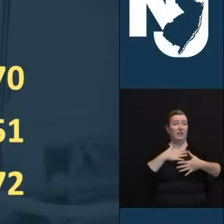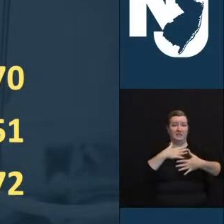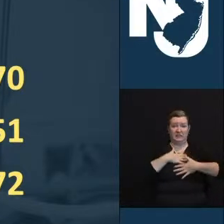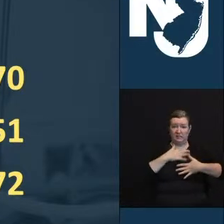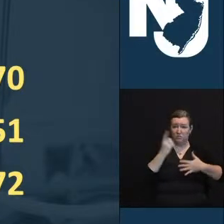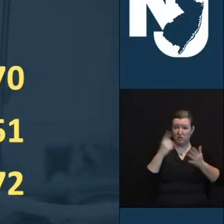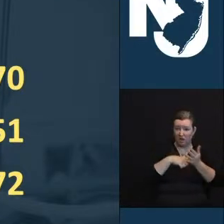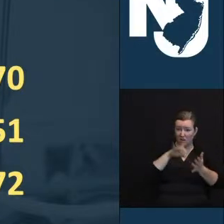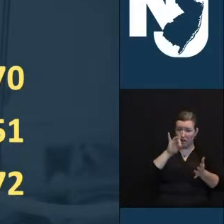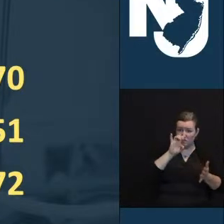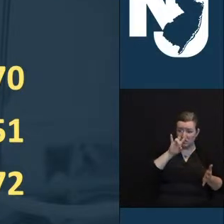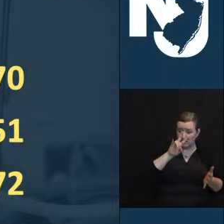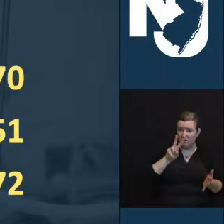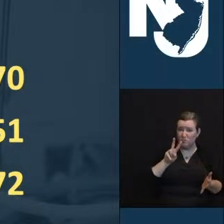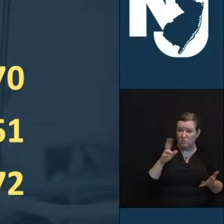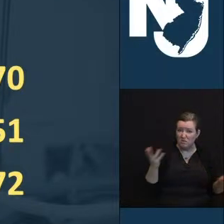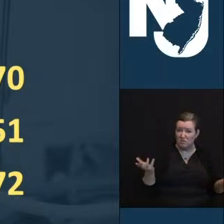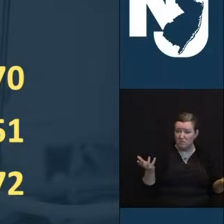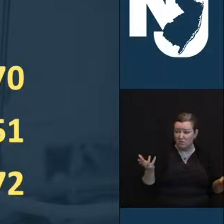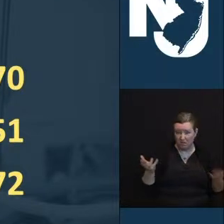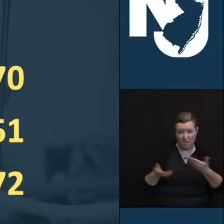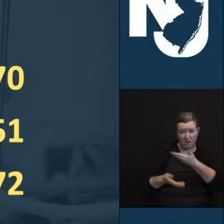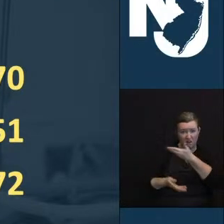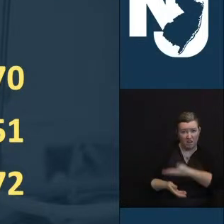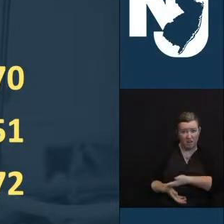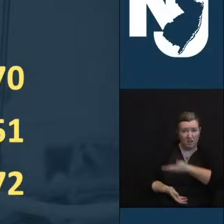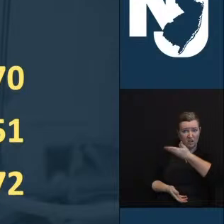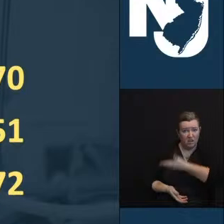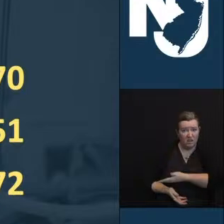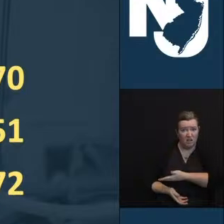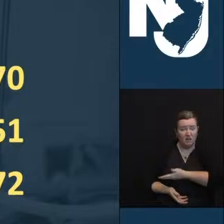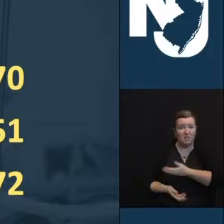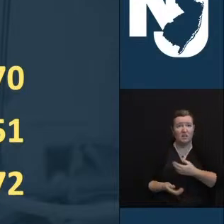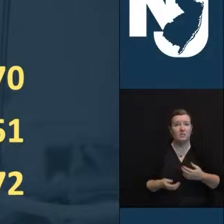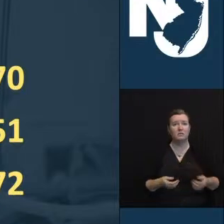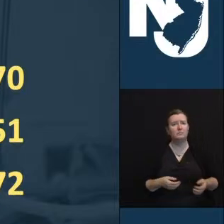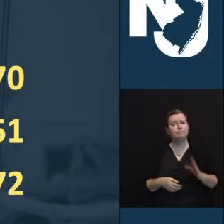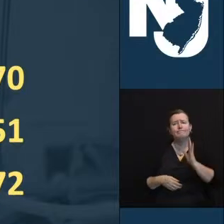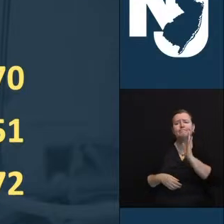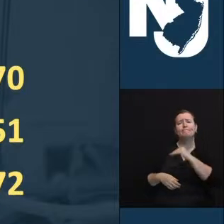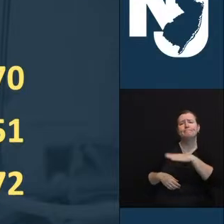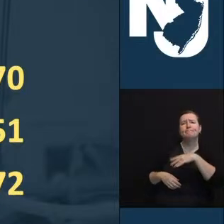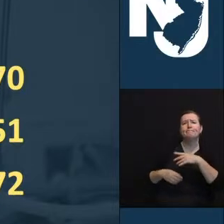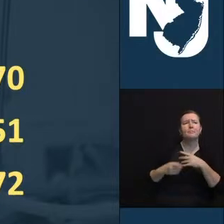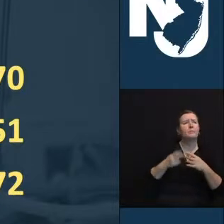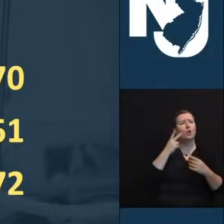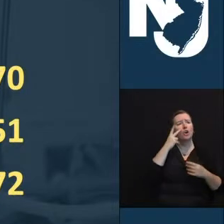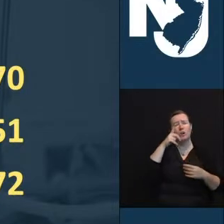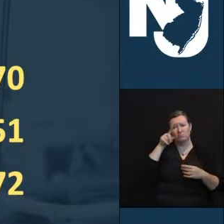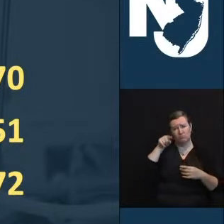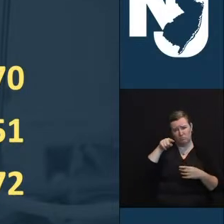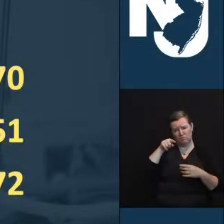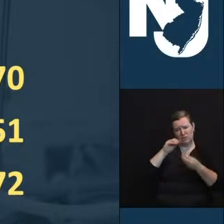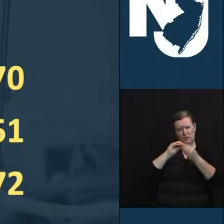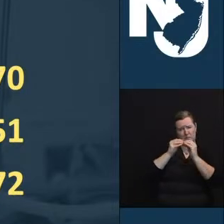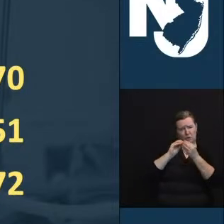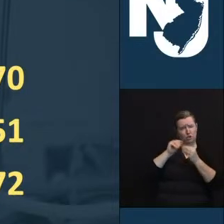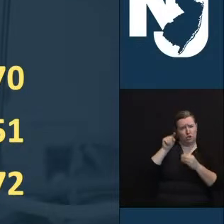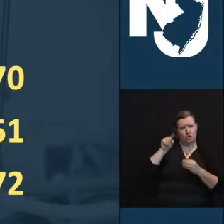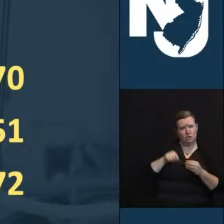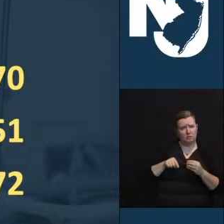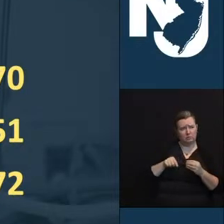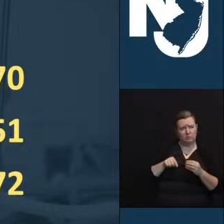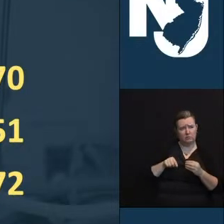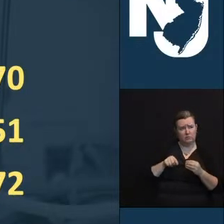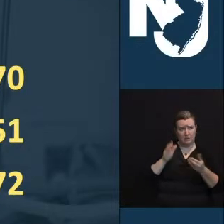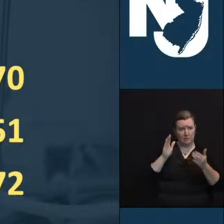1,872 ventilators were in use. Judy, you've said this many times. You look at the ratio of ventilators at that point early on to the